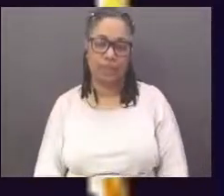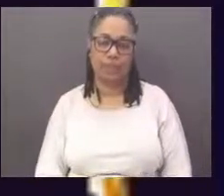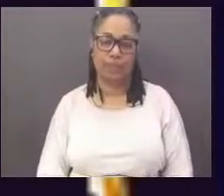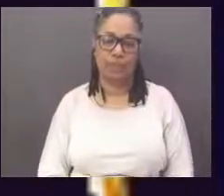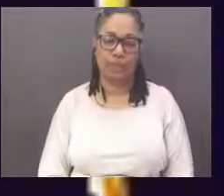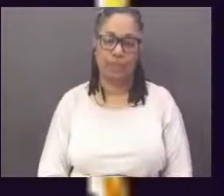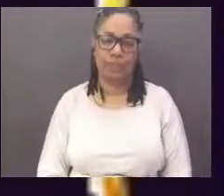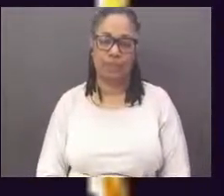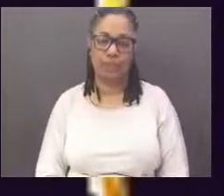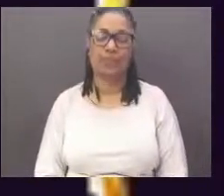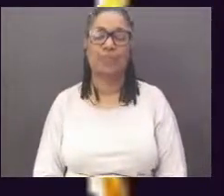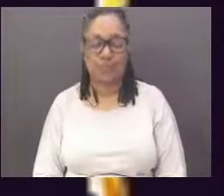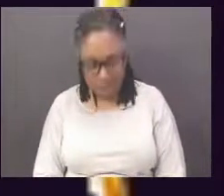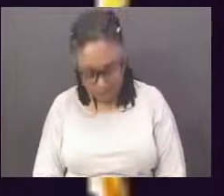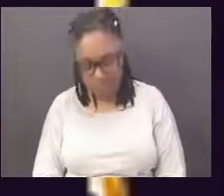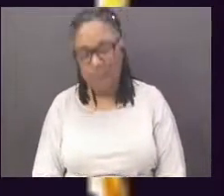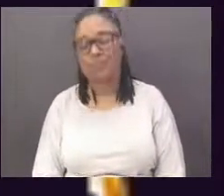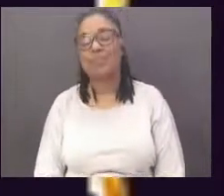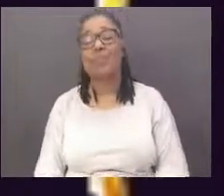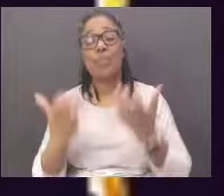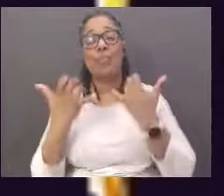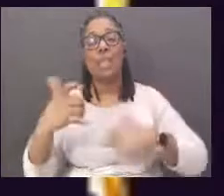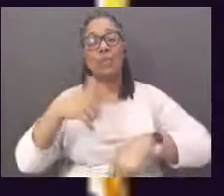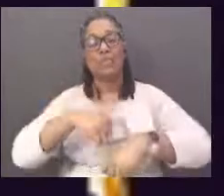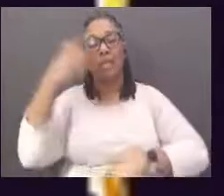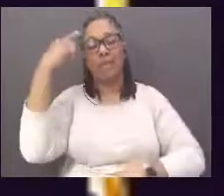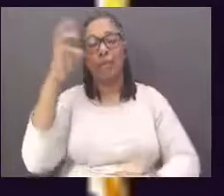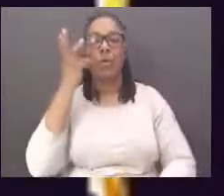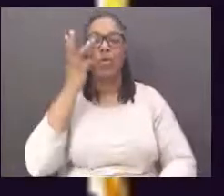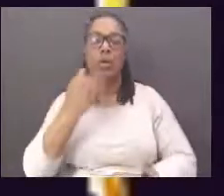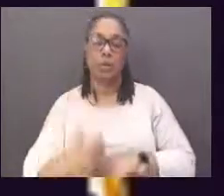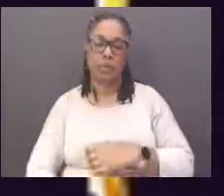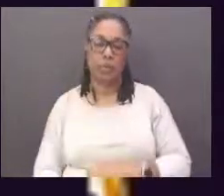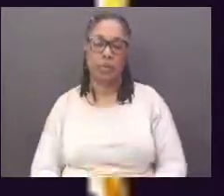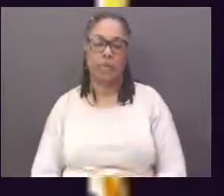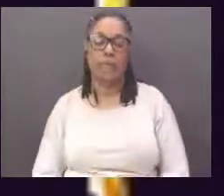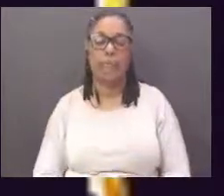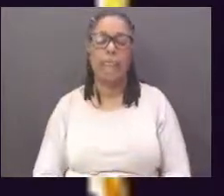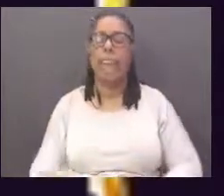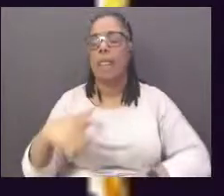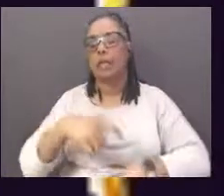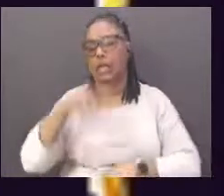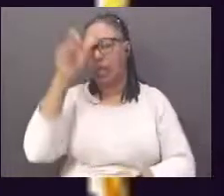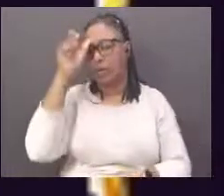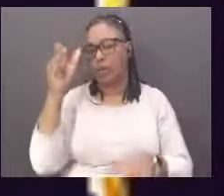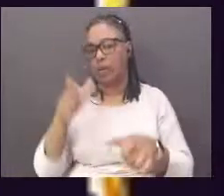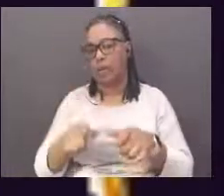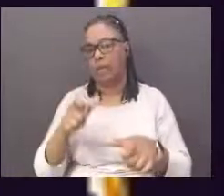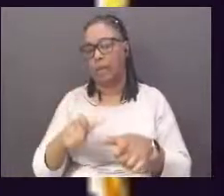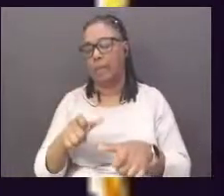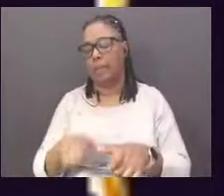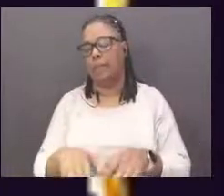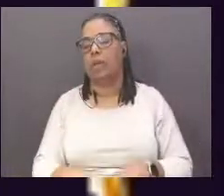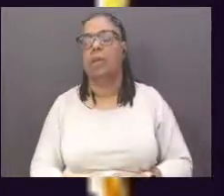It is now time for communion. It's time for us to remember the sacrifice of God through Jesus